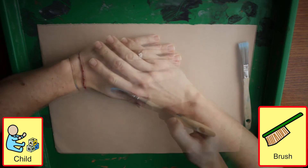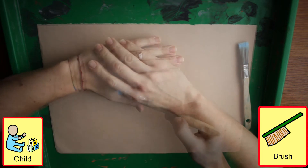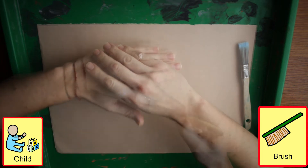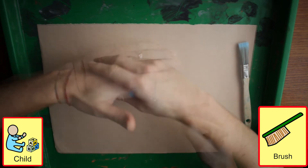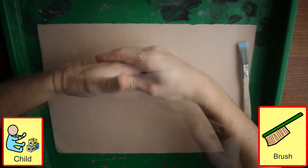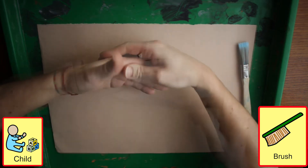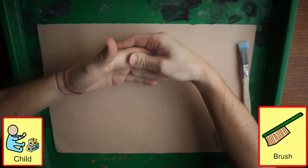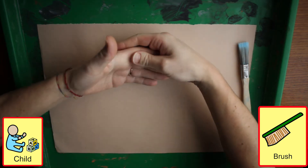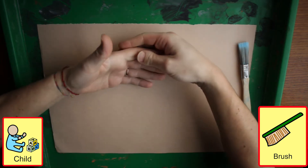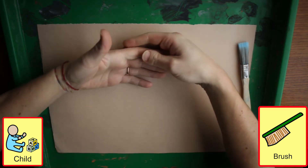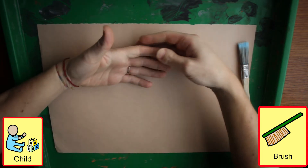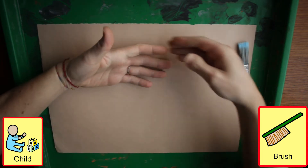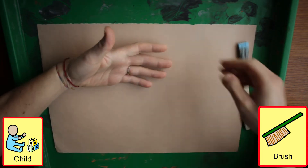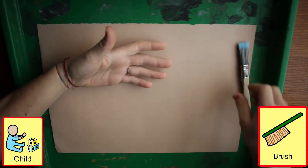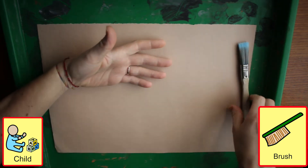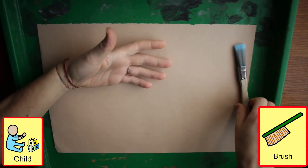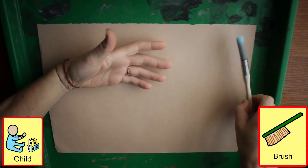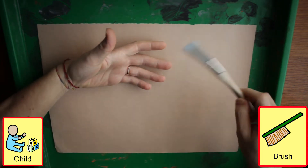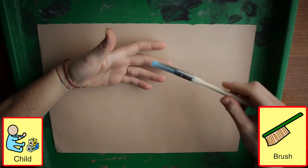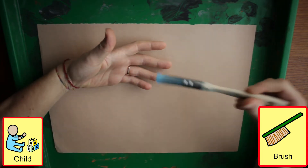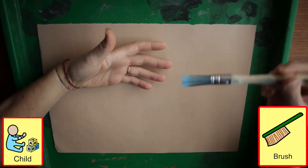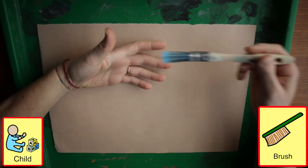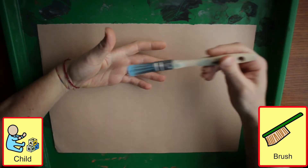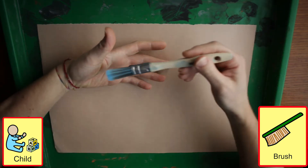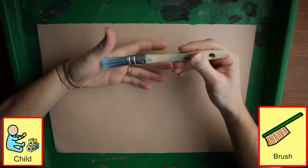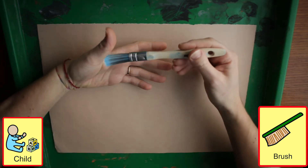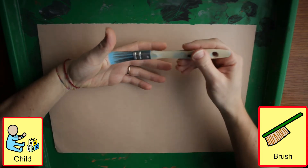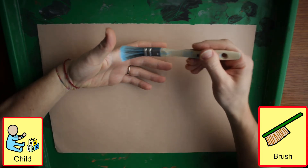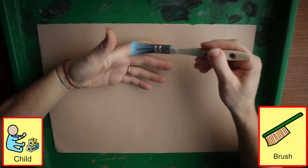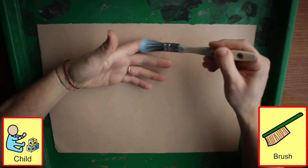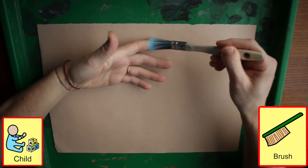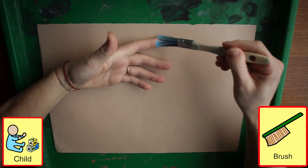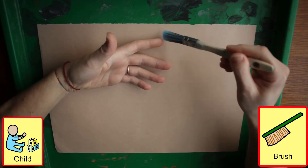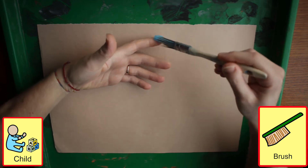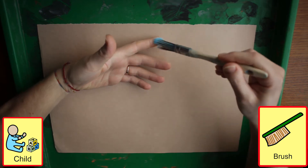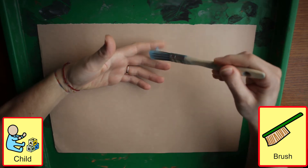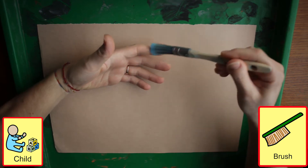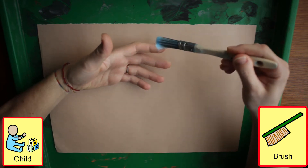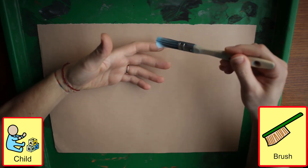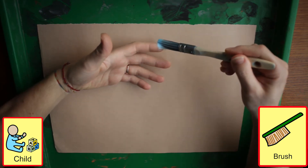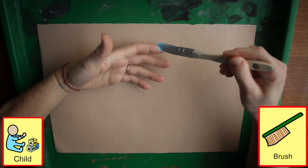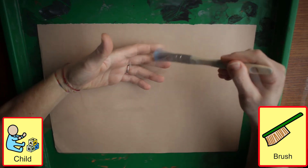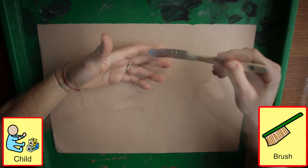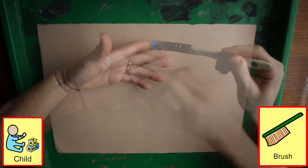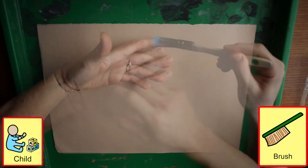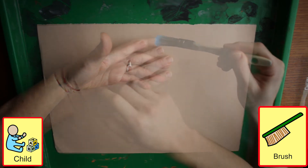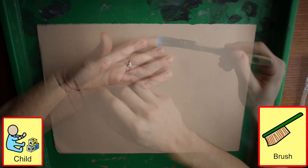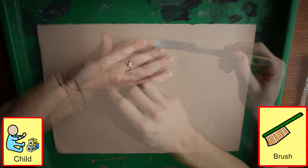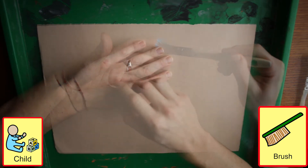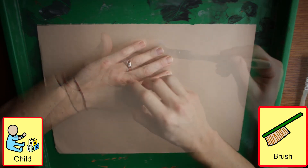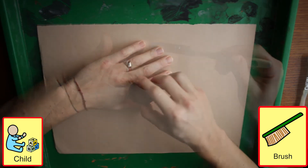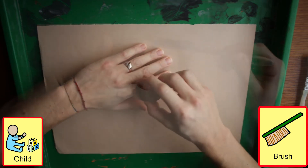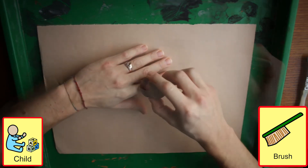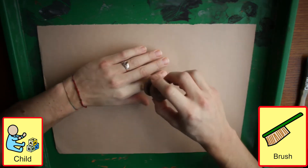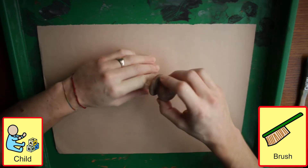enough time exploring the sensory elements between a dry, rough brush and then the wet brush